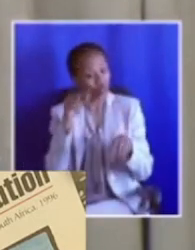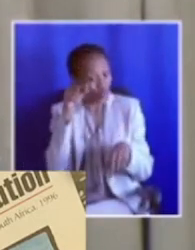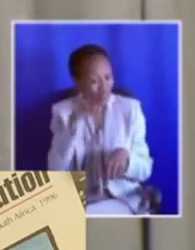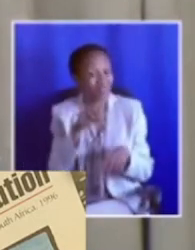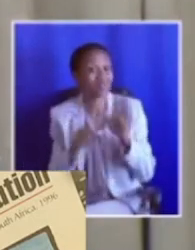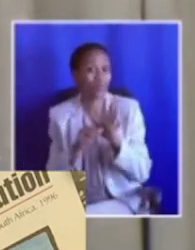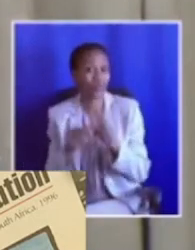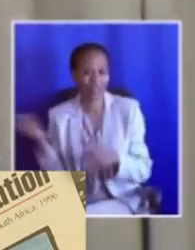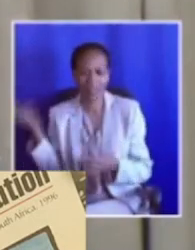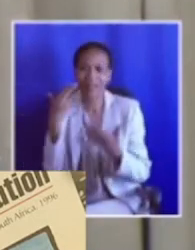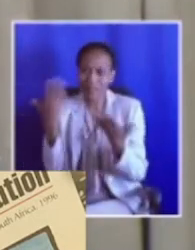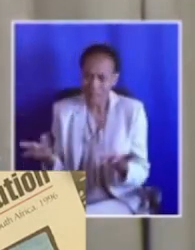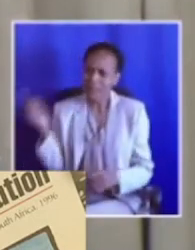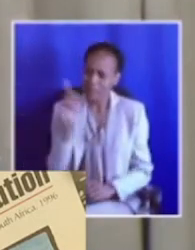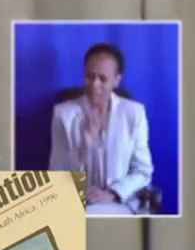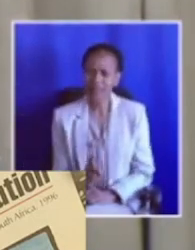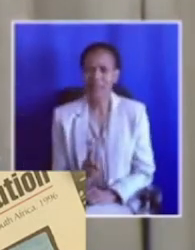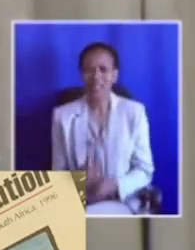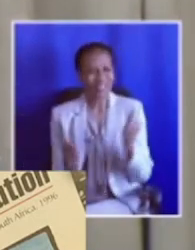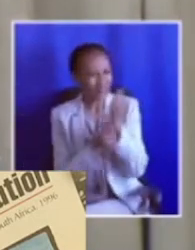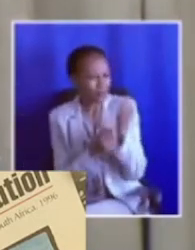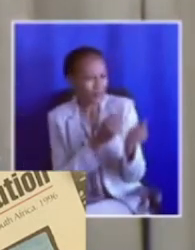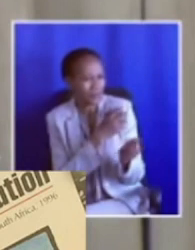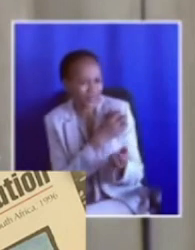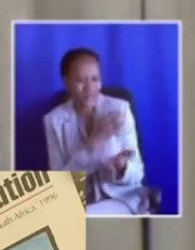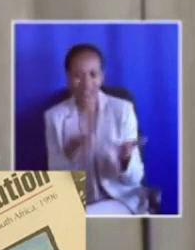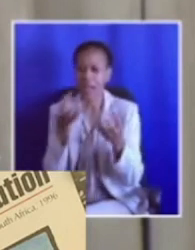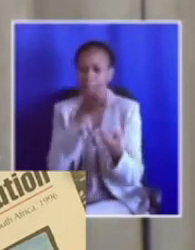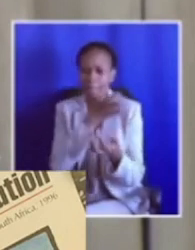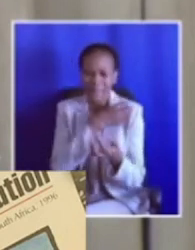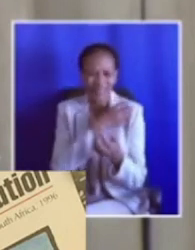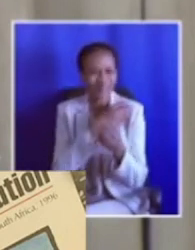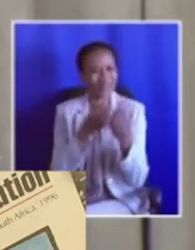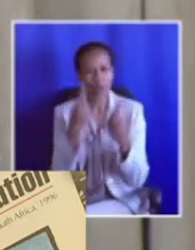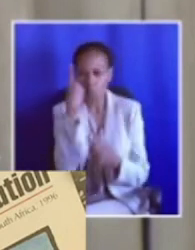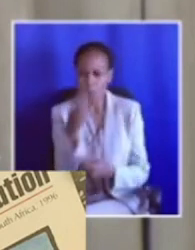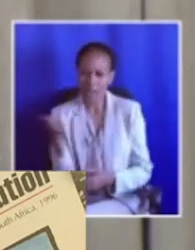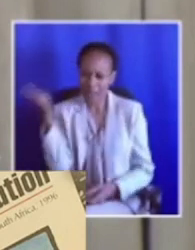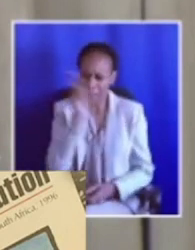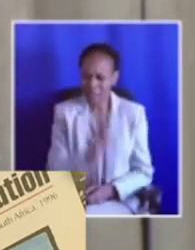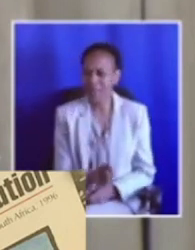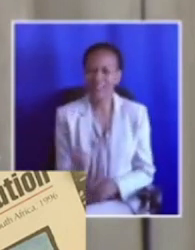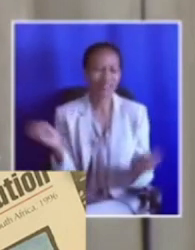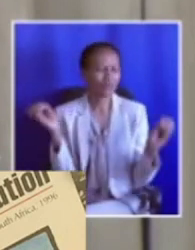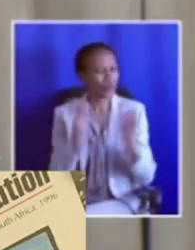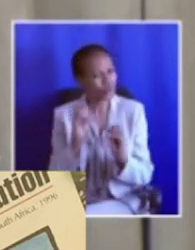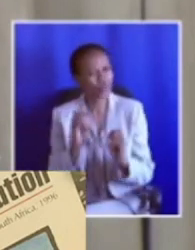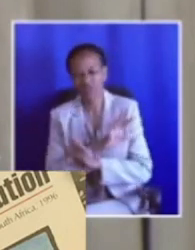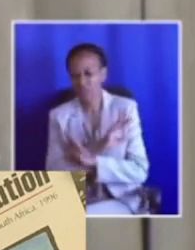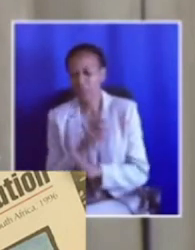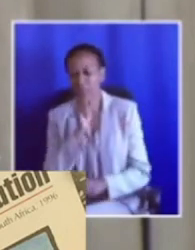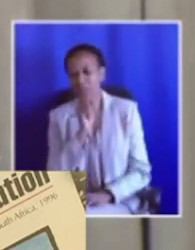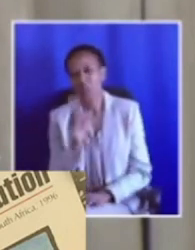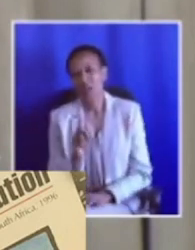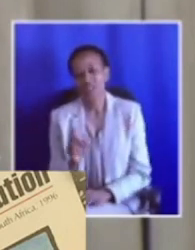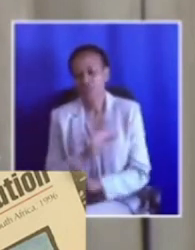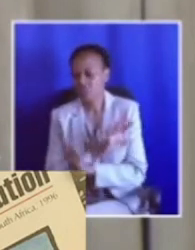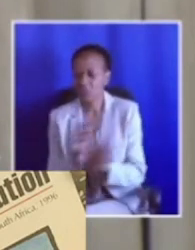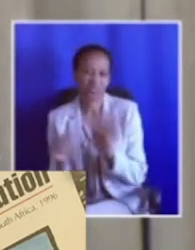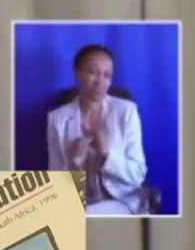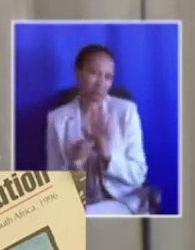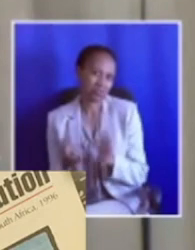enough to be here. Not a single member, Deputy Minister of this bloated cabinet takes this matter seriously enough to be